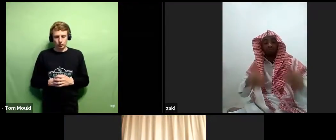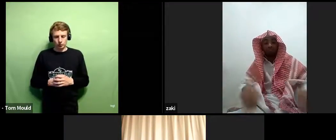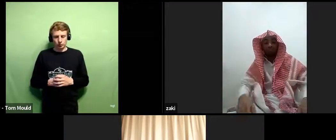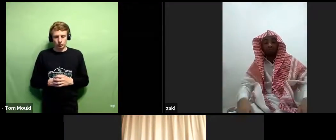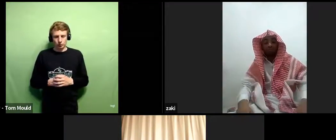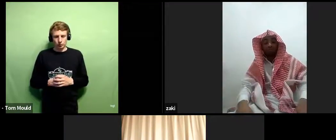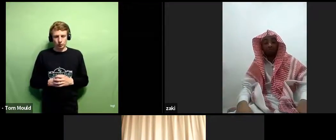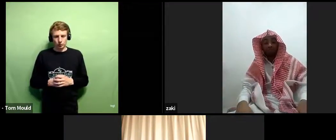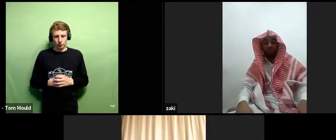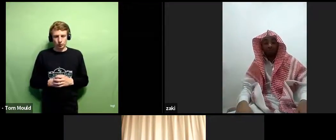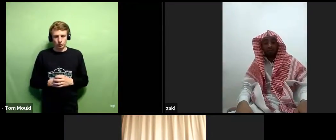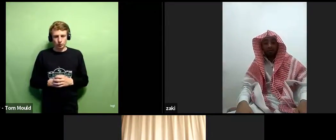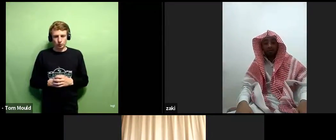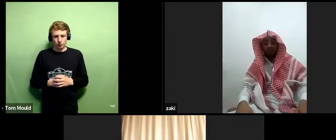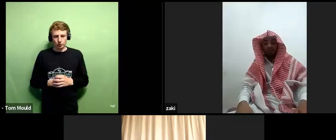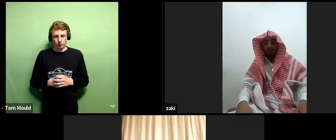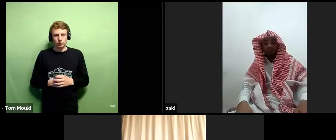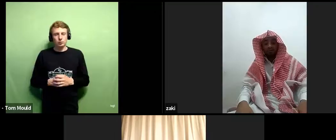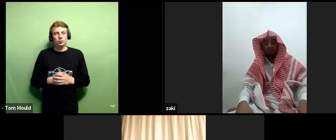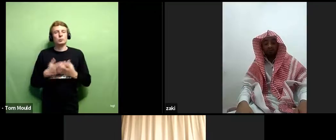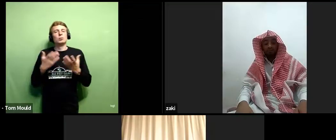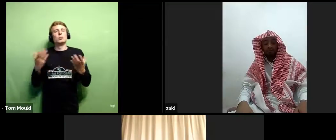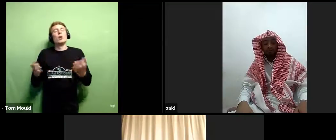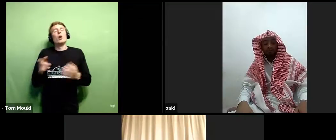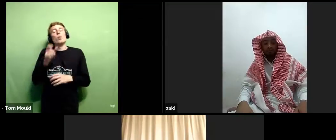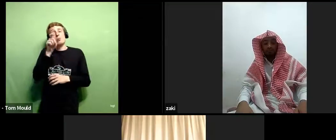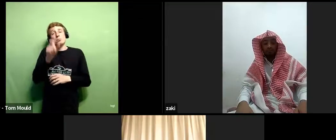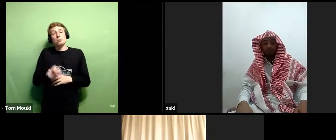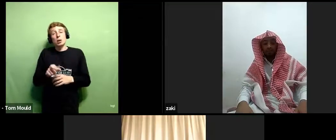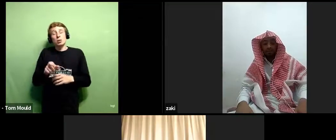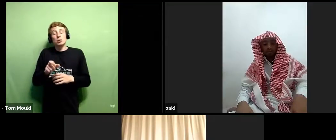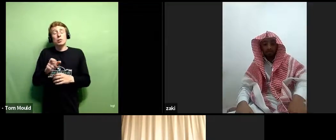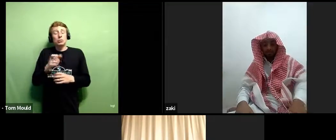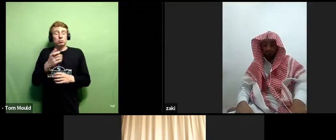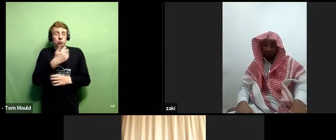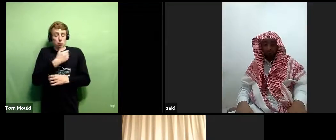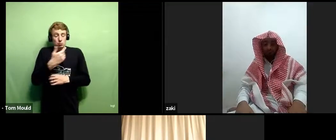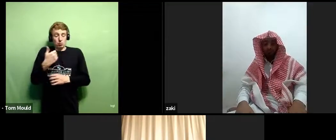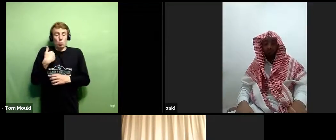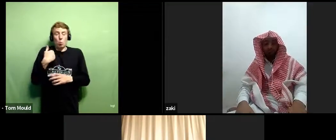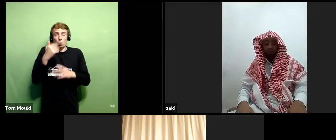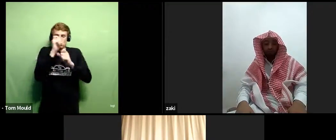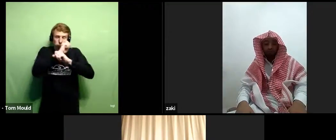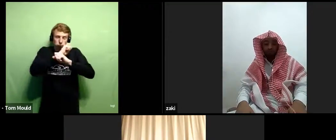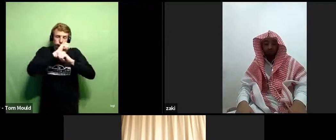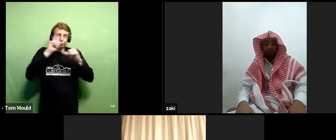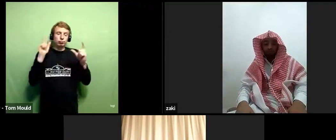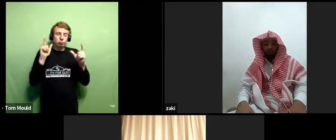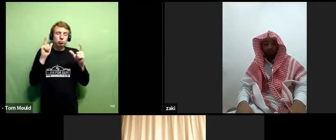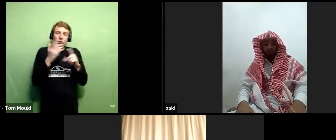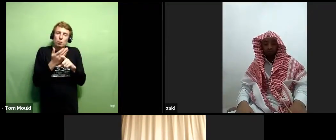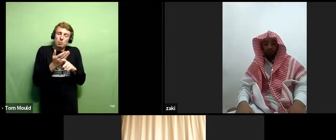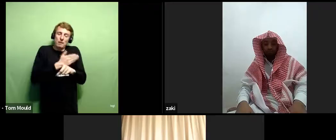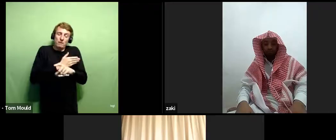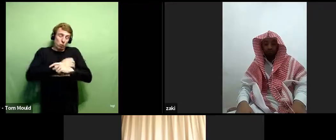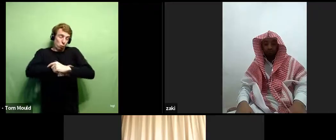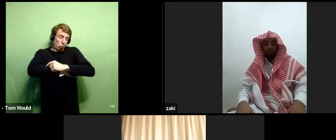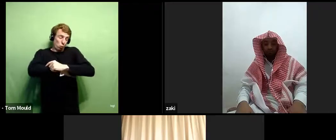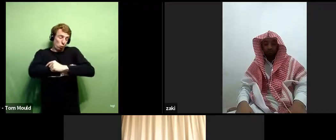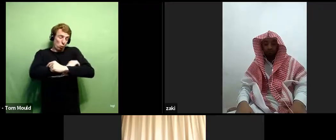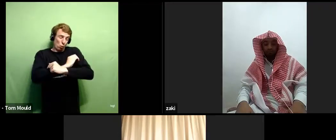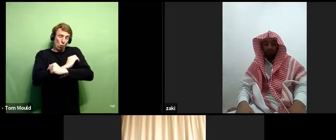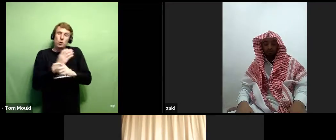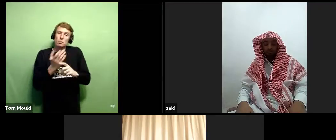So when an individual wakes up to have the pre-dawn meal, the suhoor, this is an indication of the